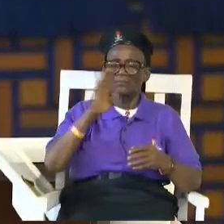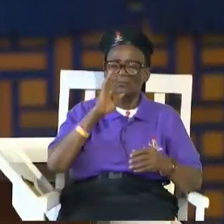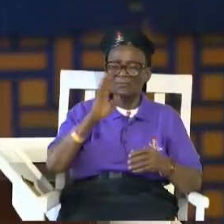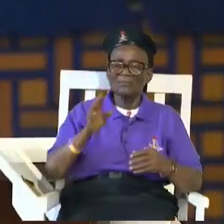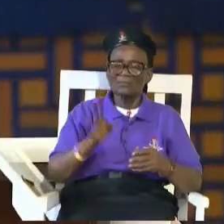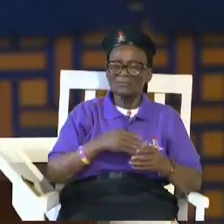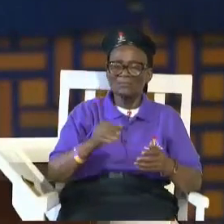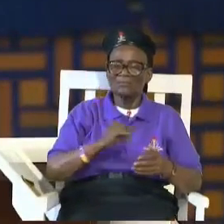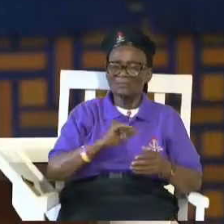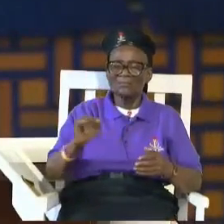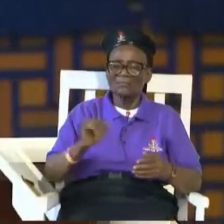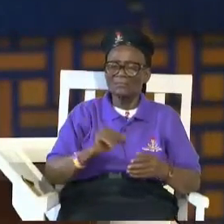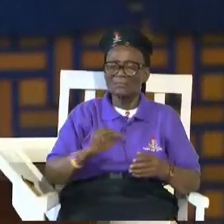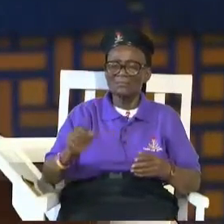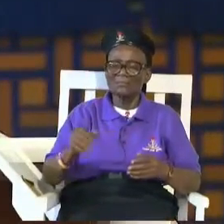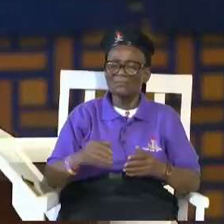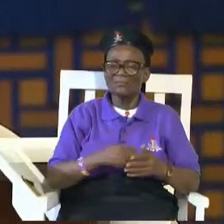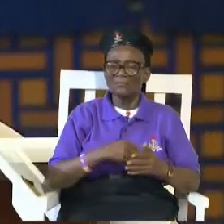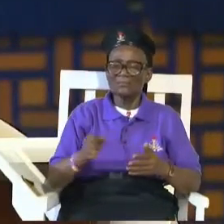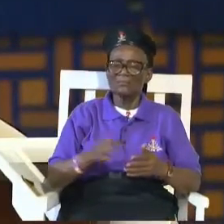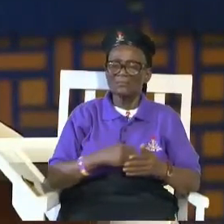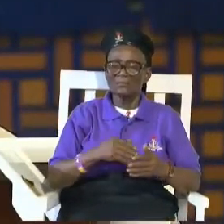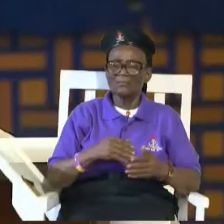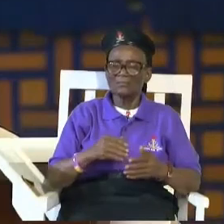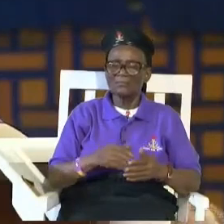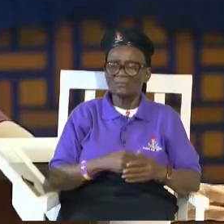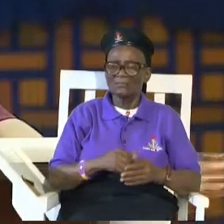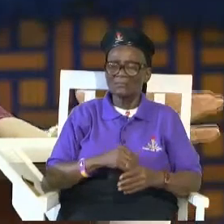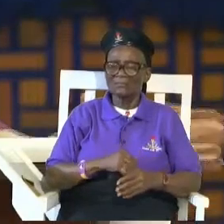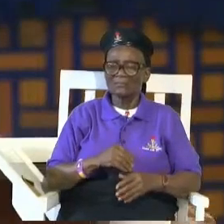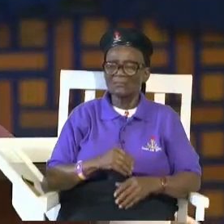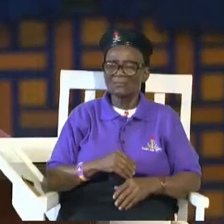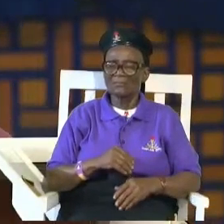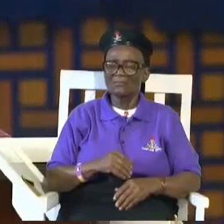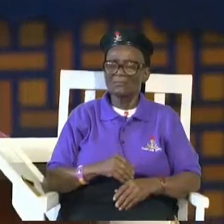So I want to get out of the way so God can do what he wants to do.